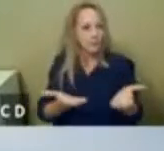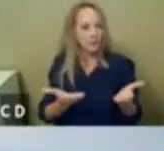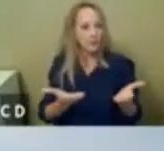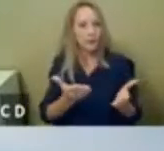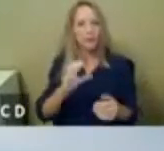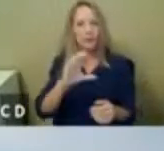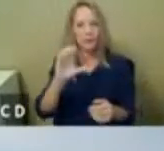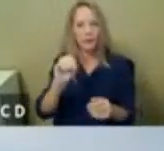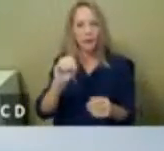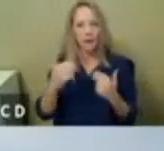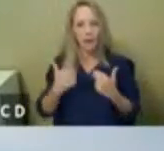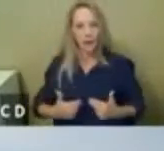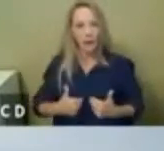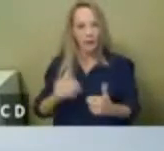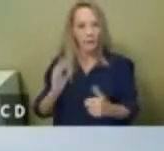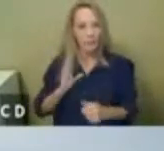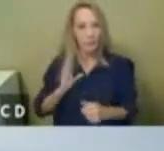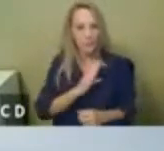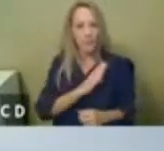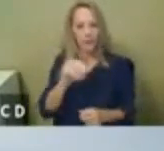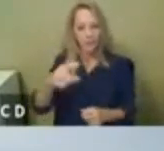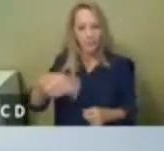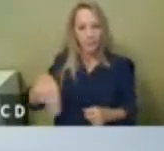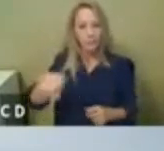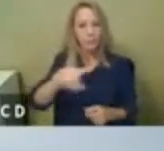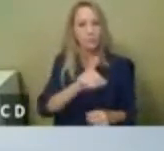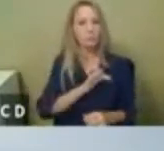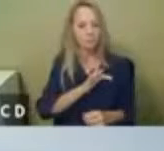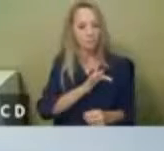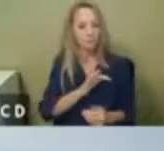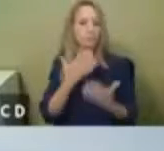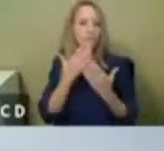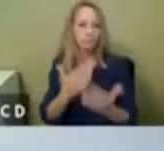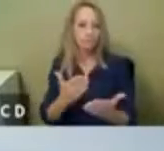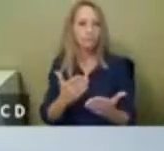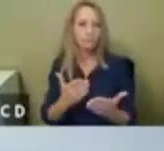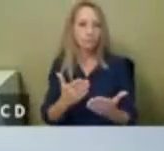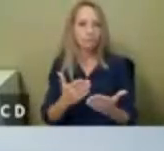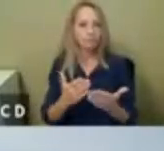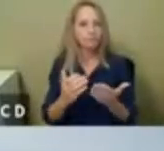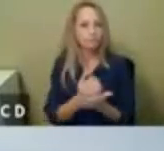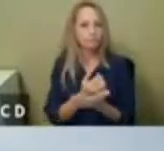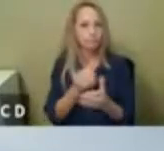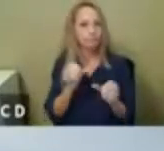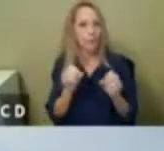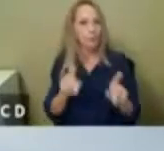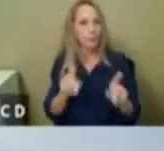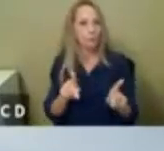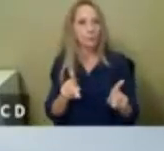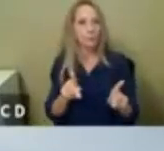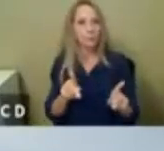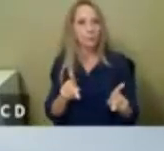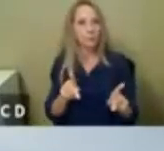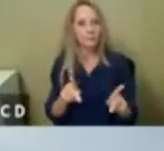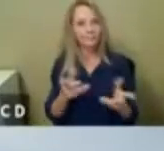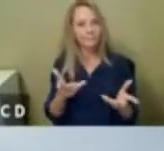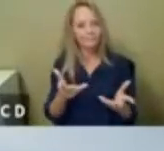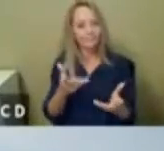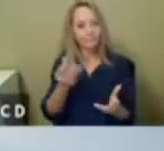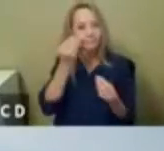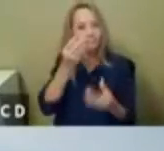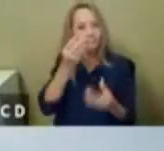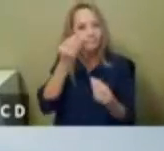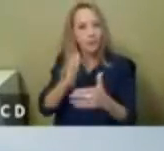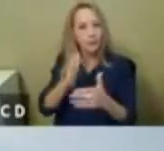county health board, all of what you all are doing. And I am grateful for the opportunity to be able to share with you